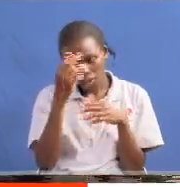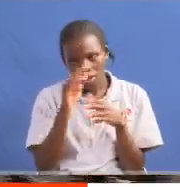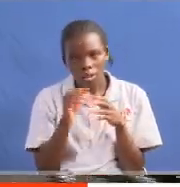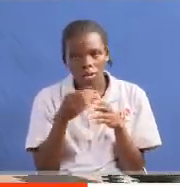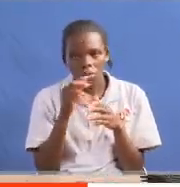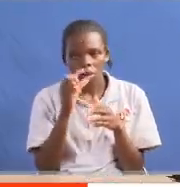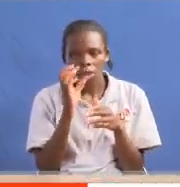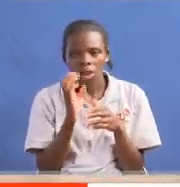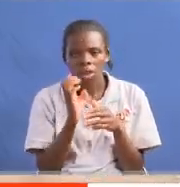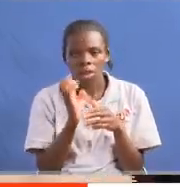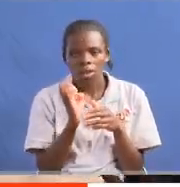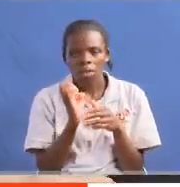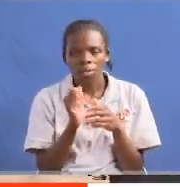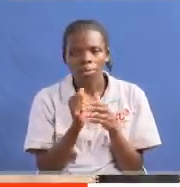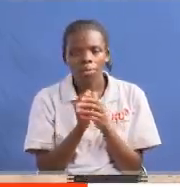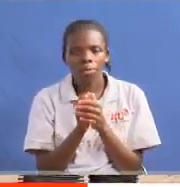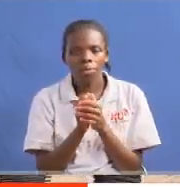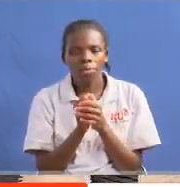spared.